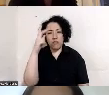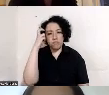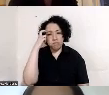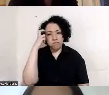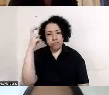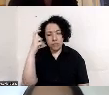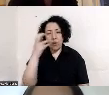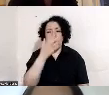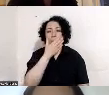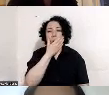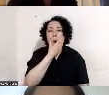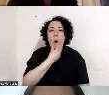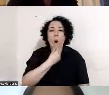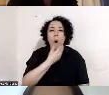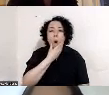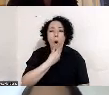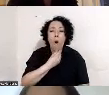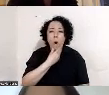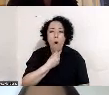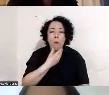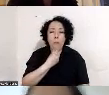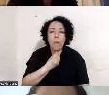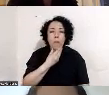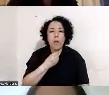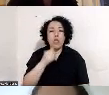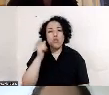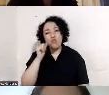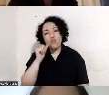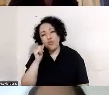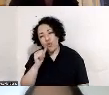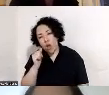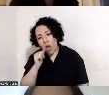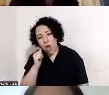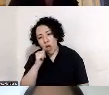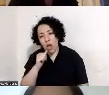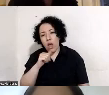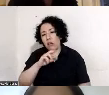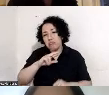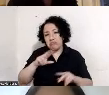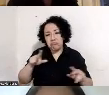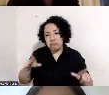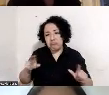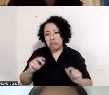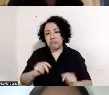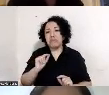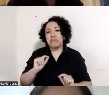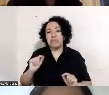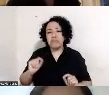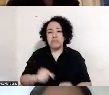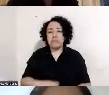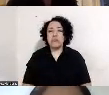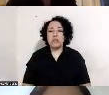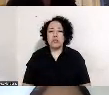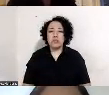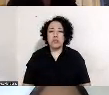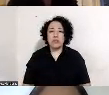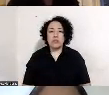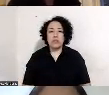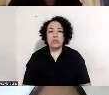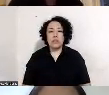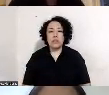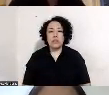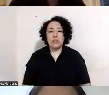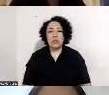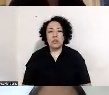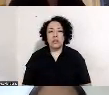eram homens, 9 eram mulheres e aproximadamente 10 não se identificam com gêneros. And then these were some of the colleges that